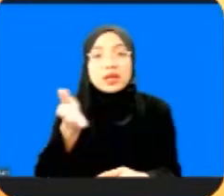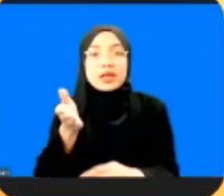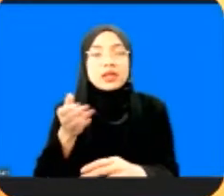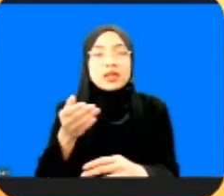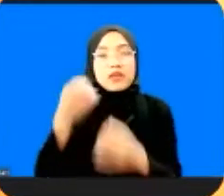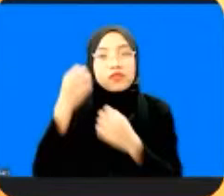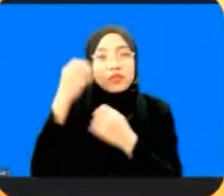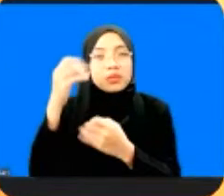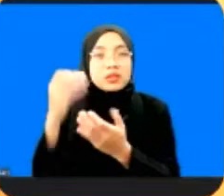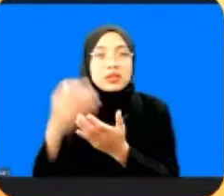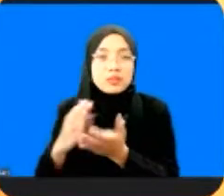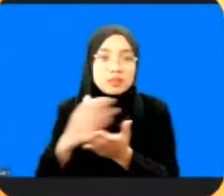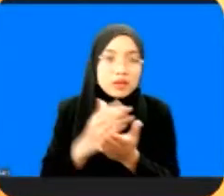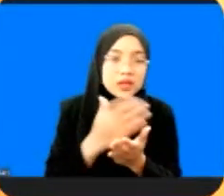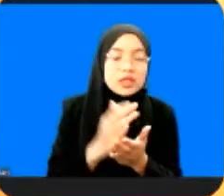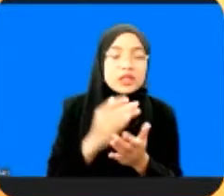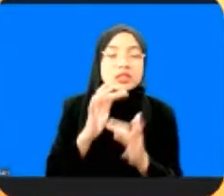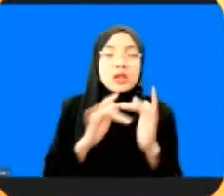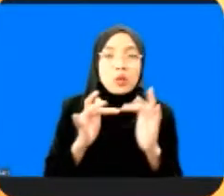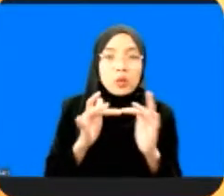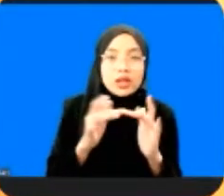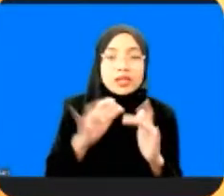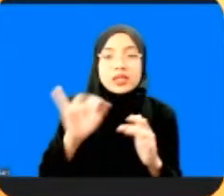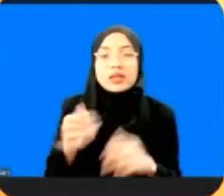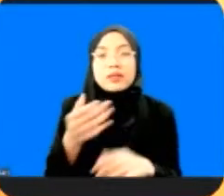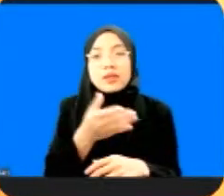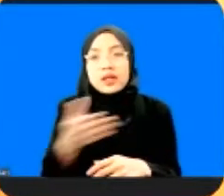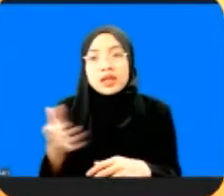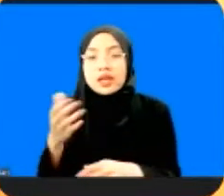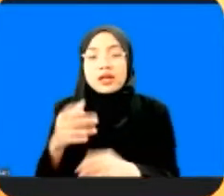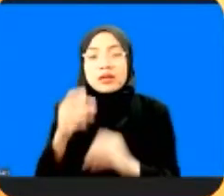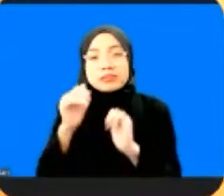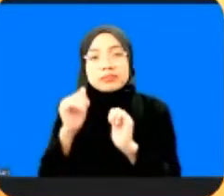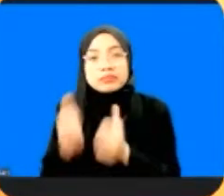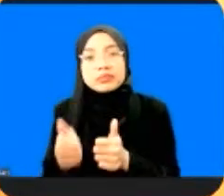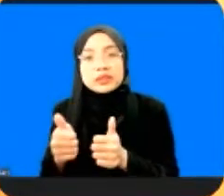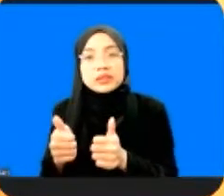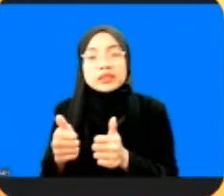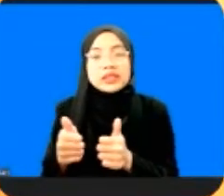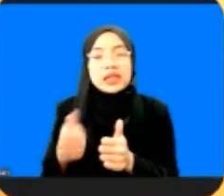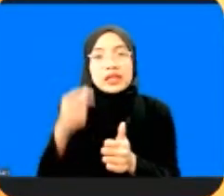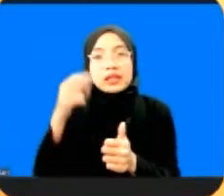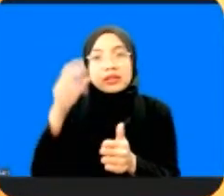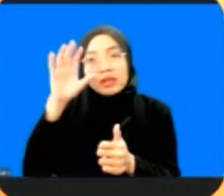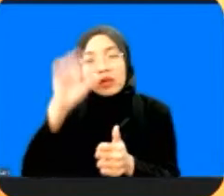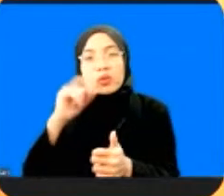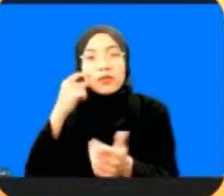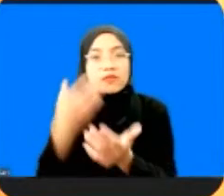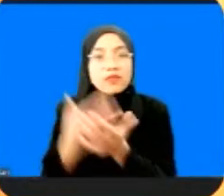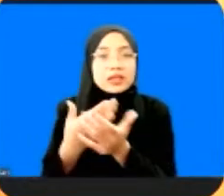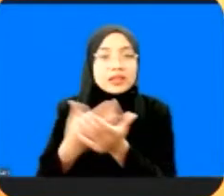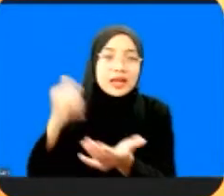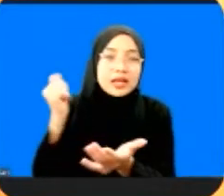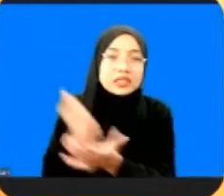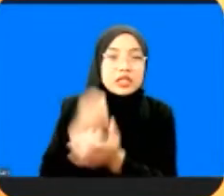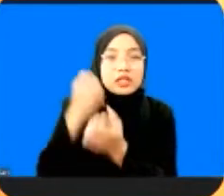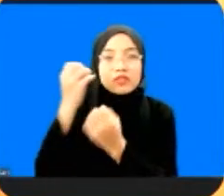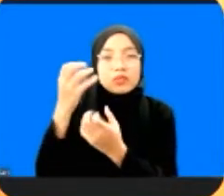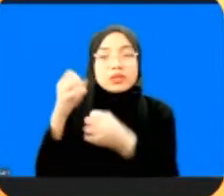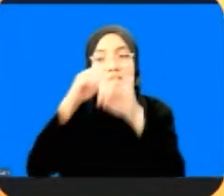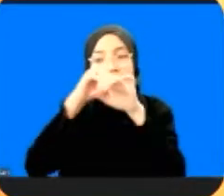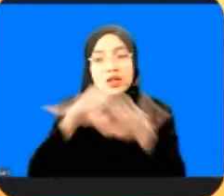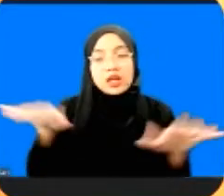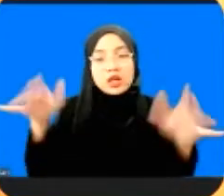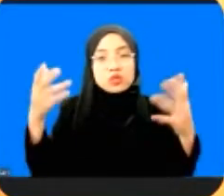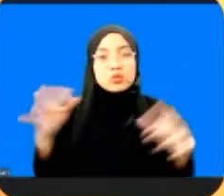knows how to find the truth of information that they see online, and to be more discerning when they